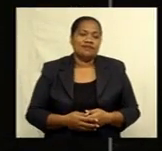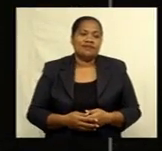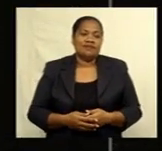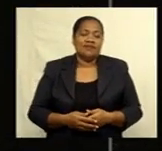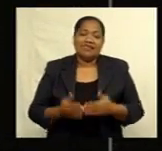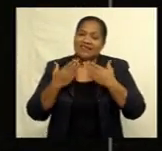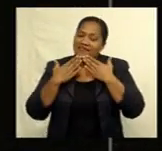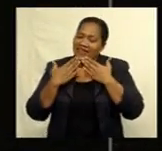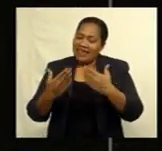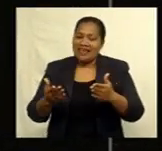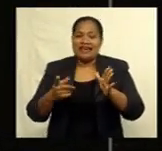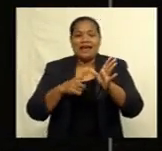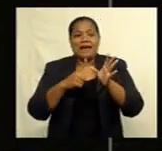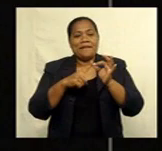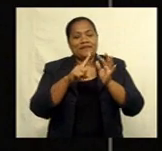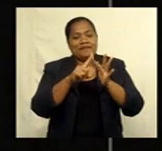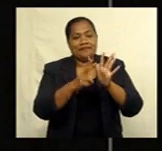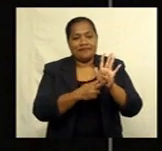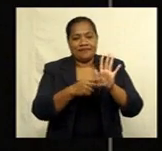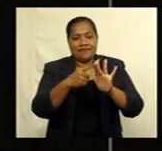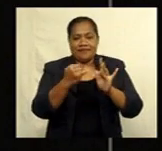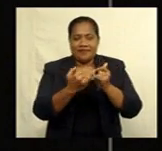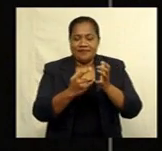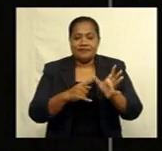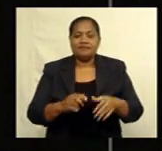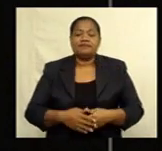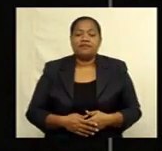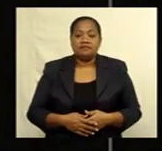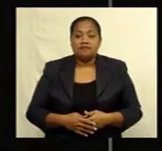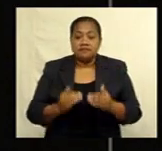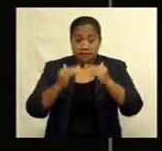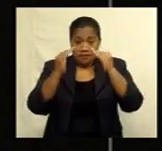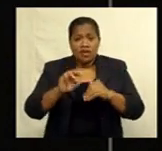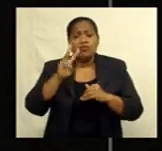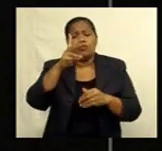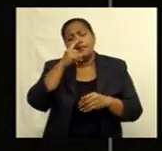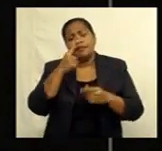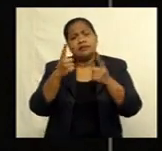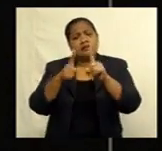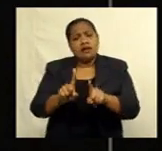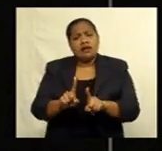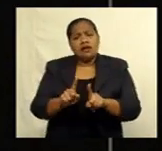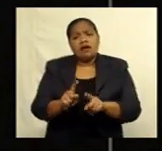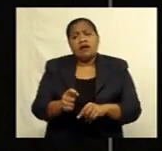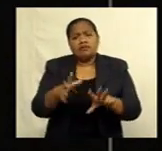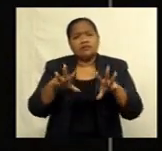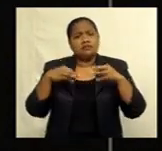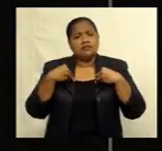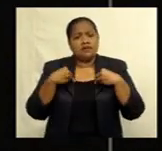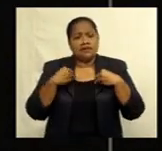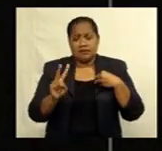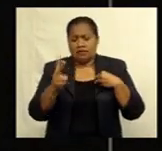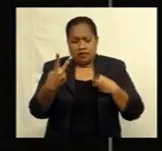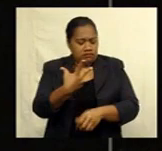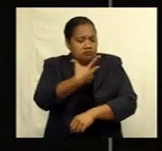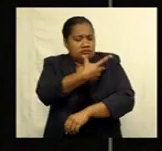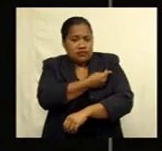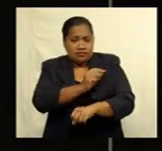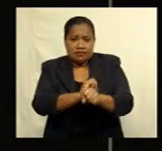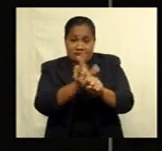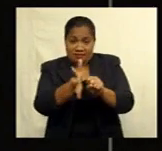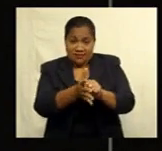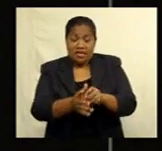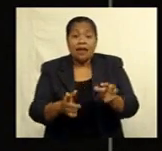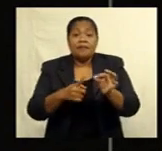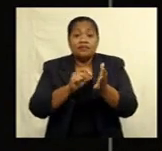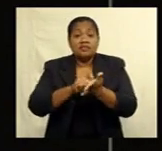Naka Panisa. 3 people died less than 2 weeks after receiving their second jab of the COVID-19 vaccine. Permanent Secretary